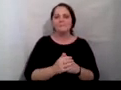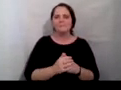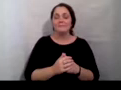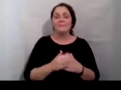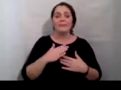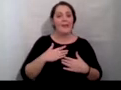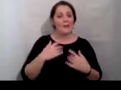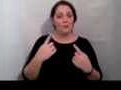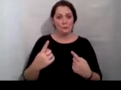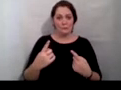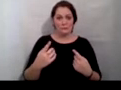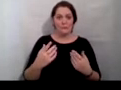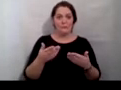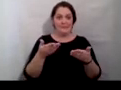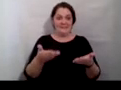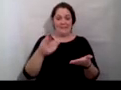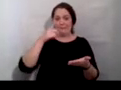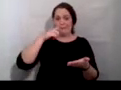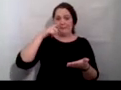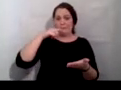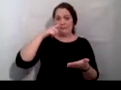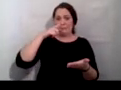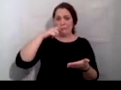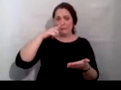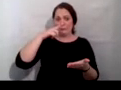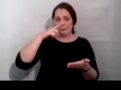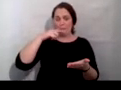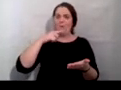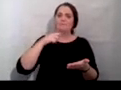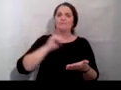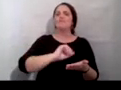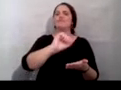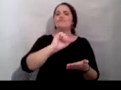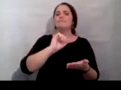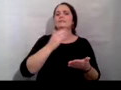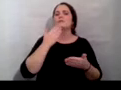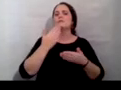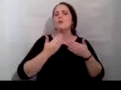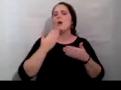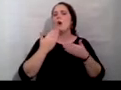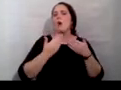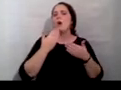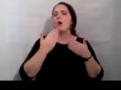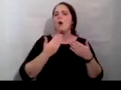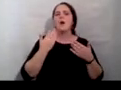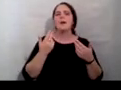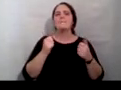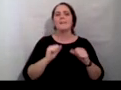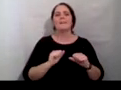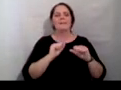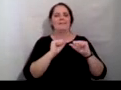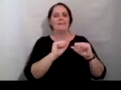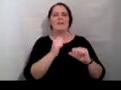if you like, this is part of what the people of this land have described as the